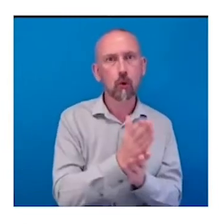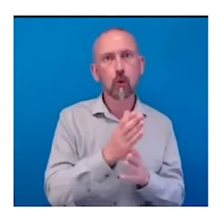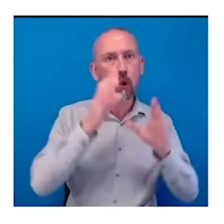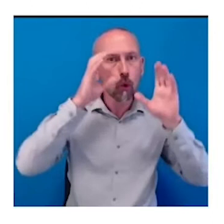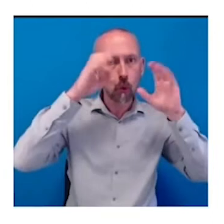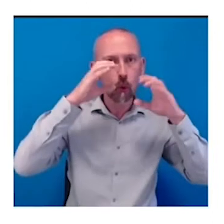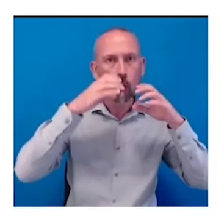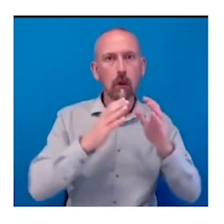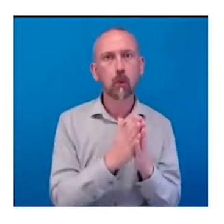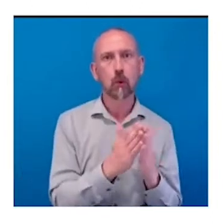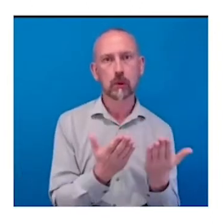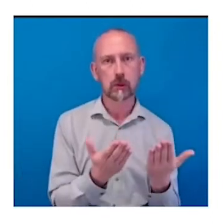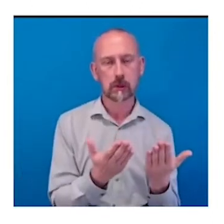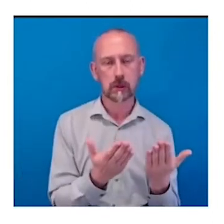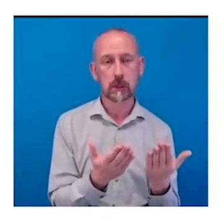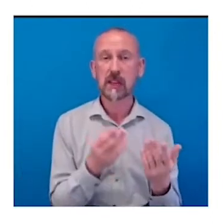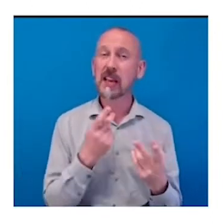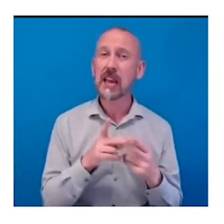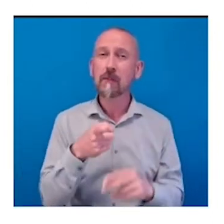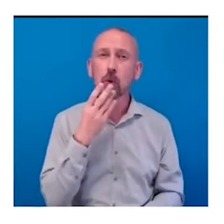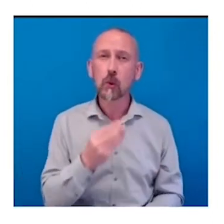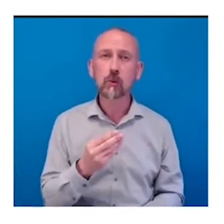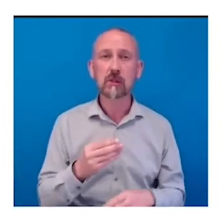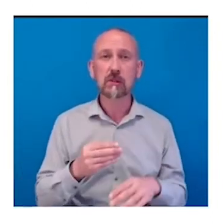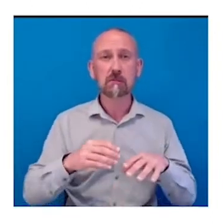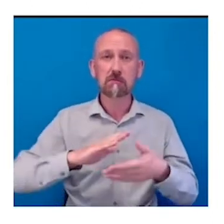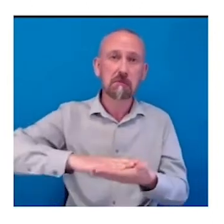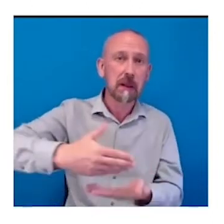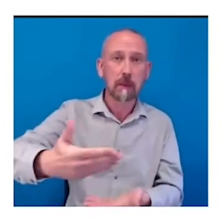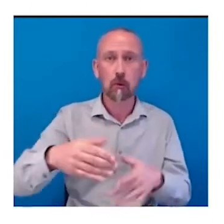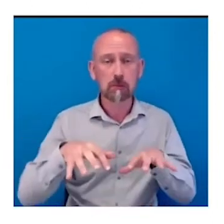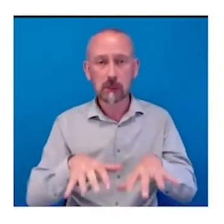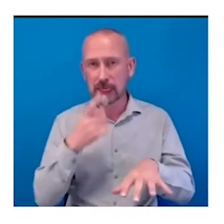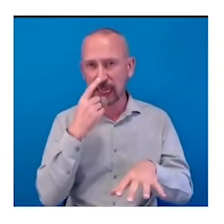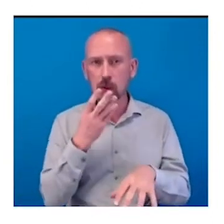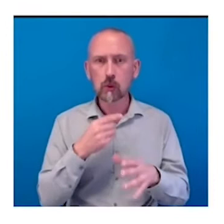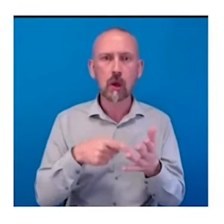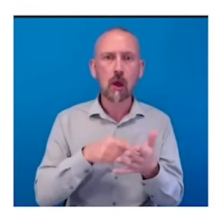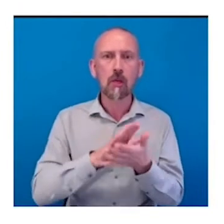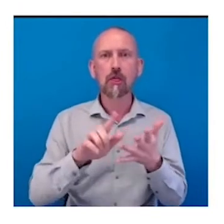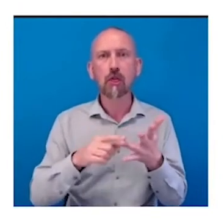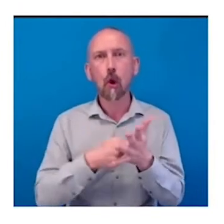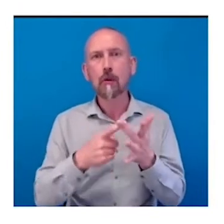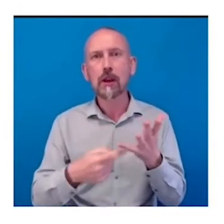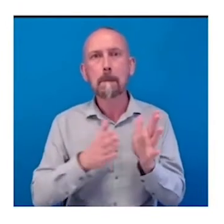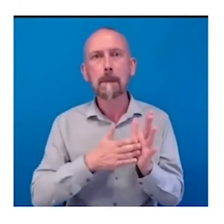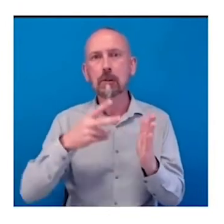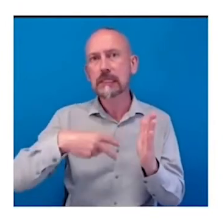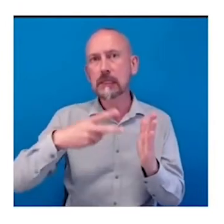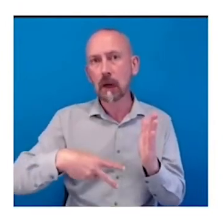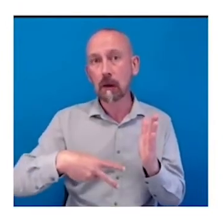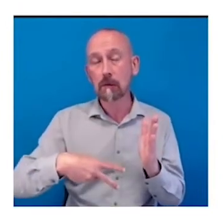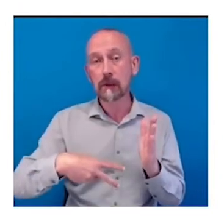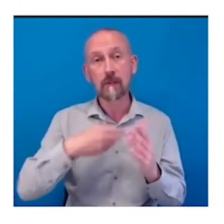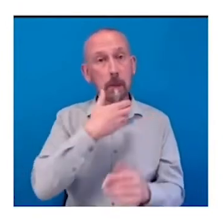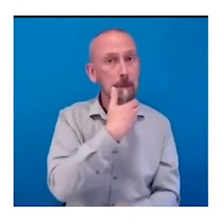desktop computer, why not download a copy of Thorium Reader, which you can use on the Mac and on Windows, and see how you